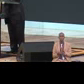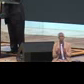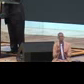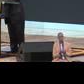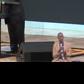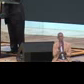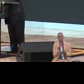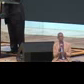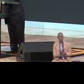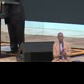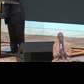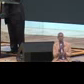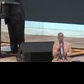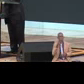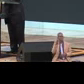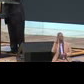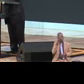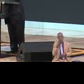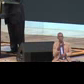that's the work of the devil.